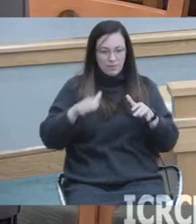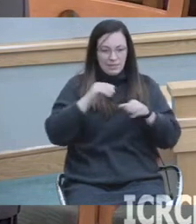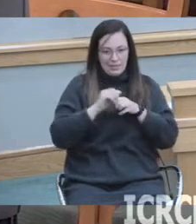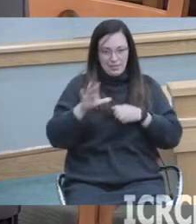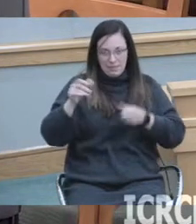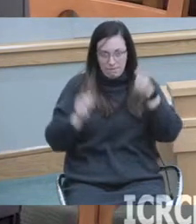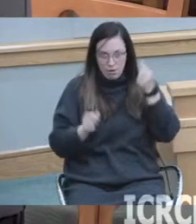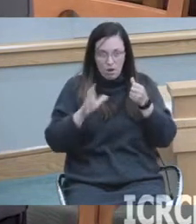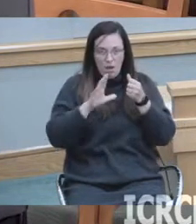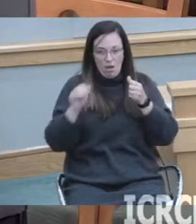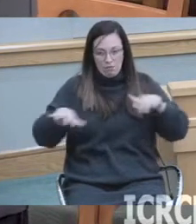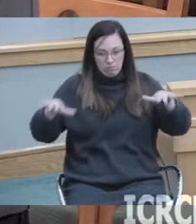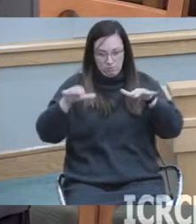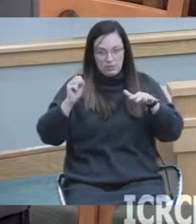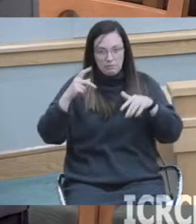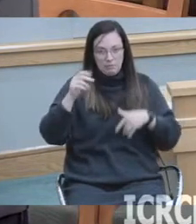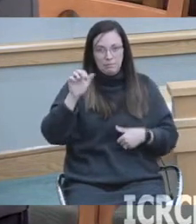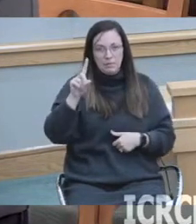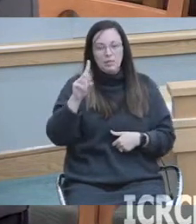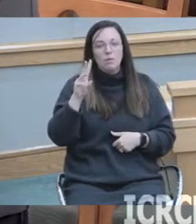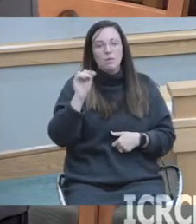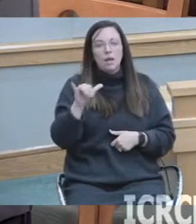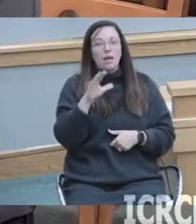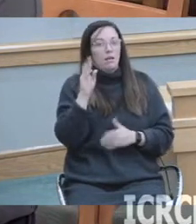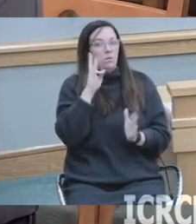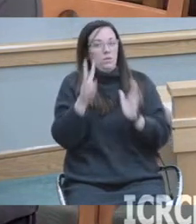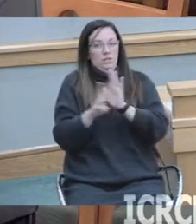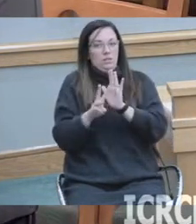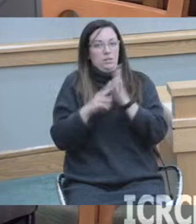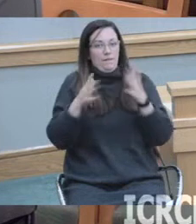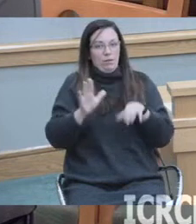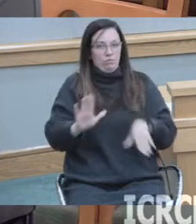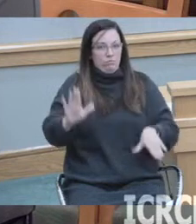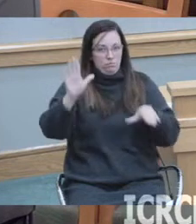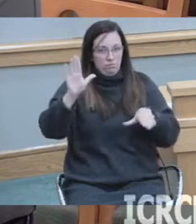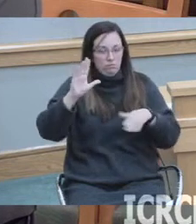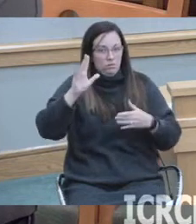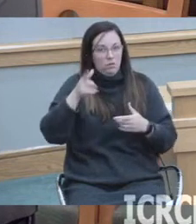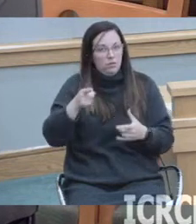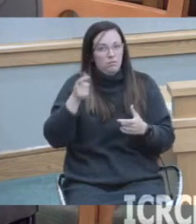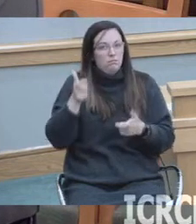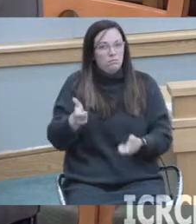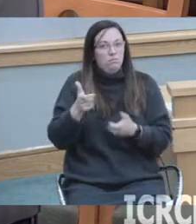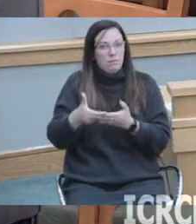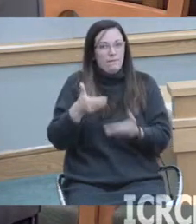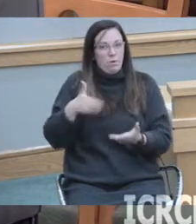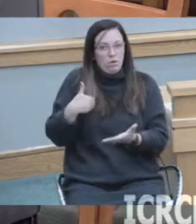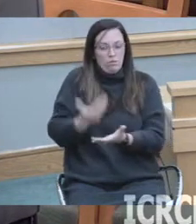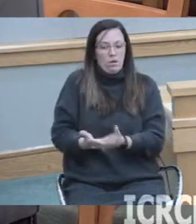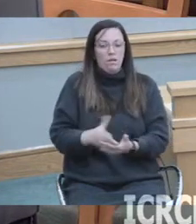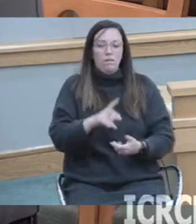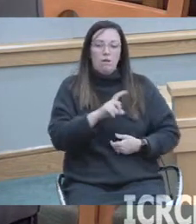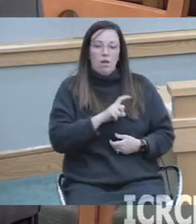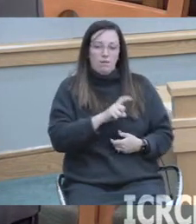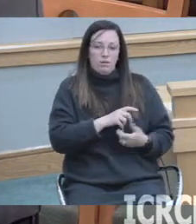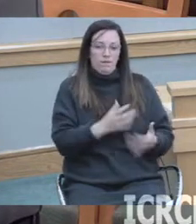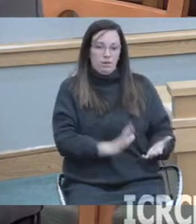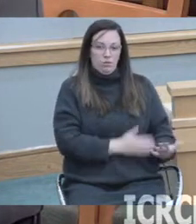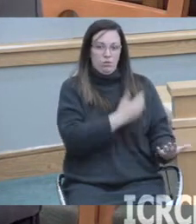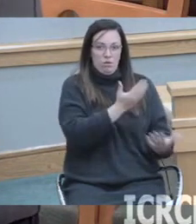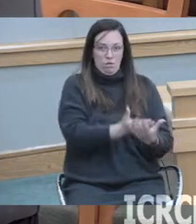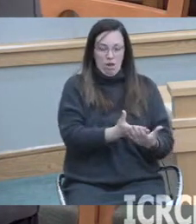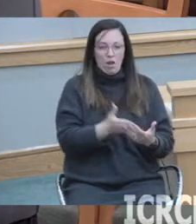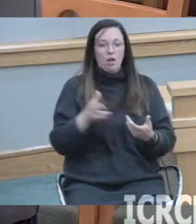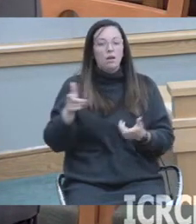fired shots prior to the officer arriving. The officer, Sergeant Terhart, when he arrived, the subject did